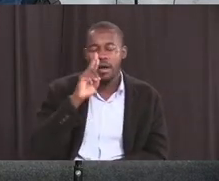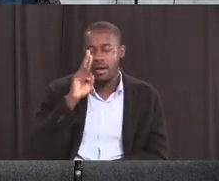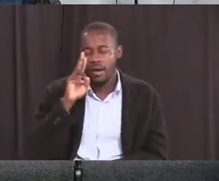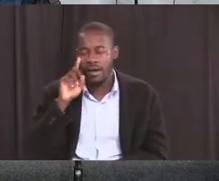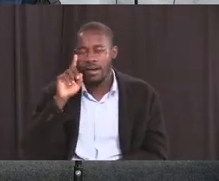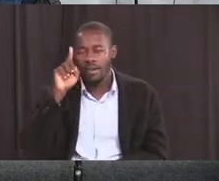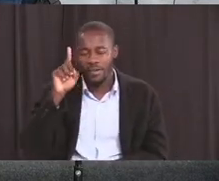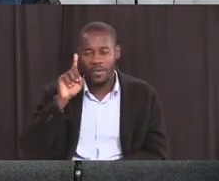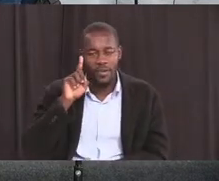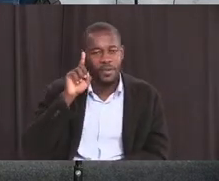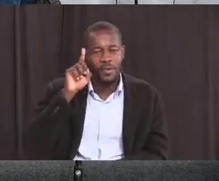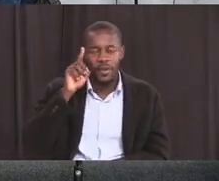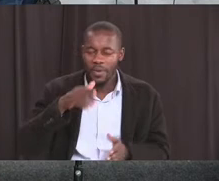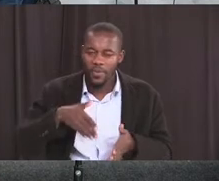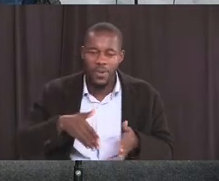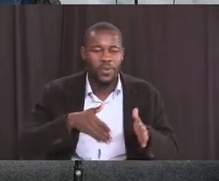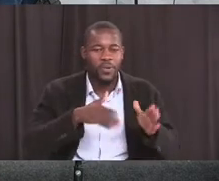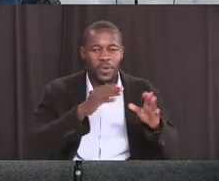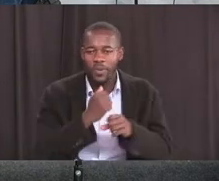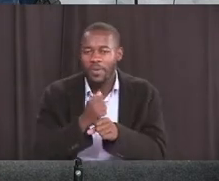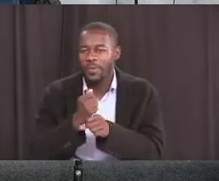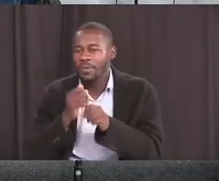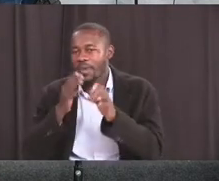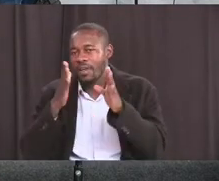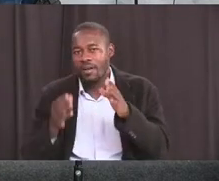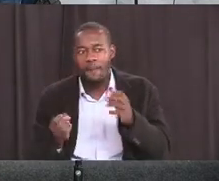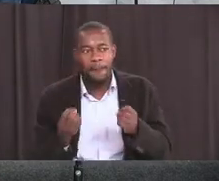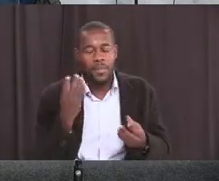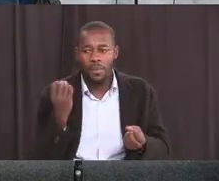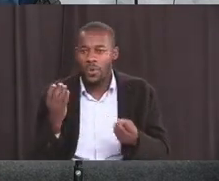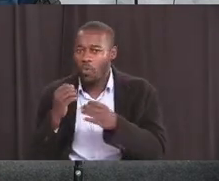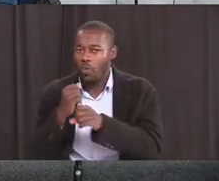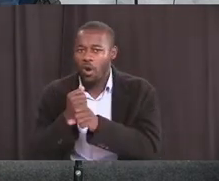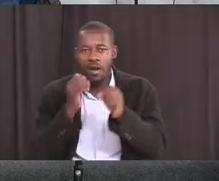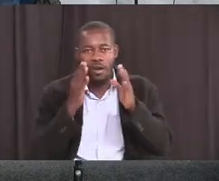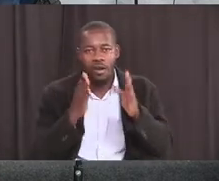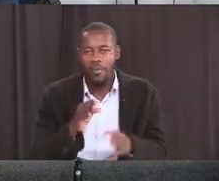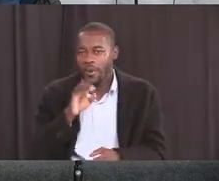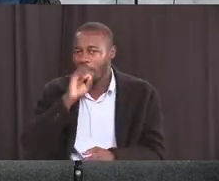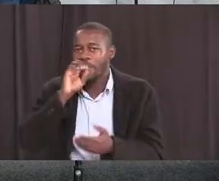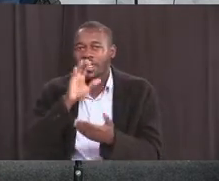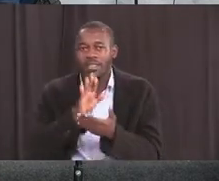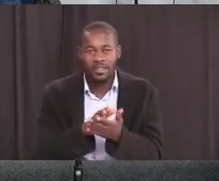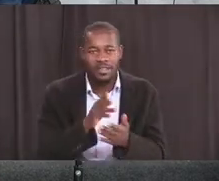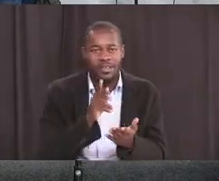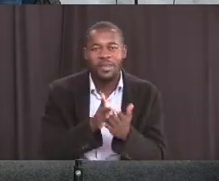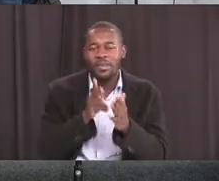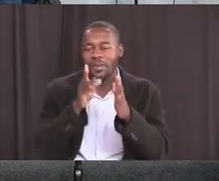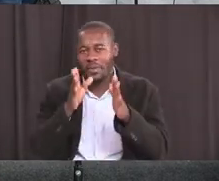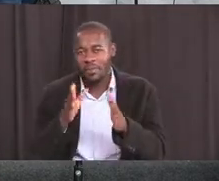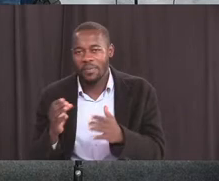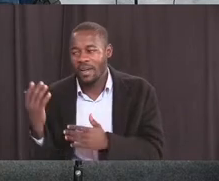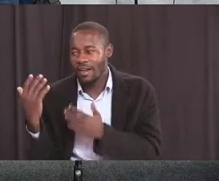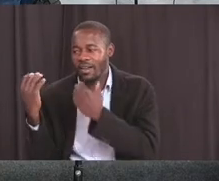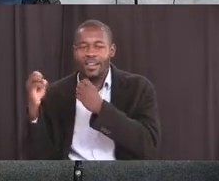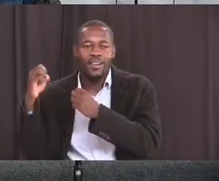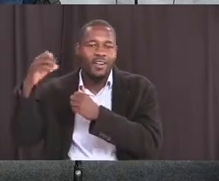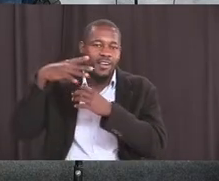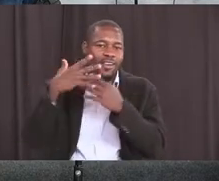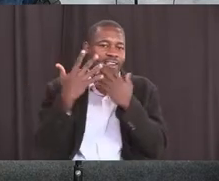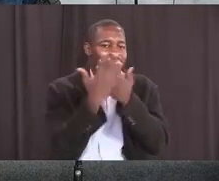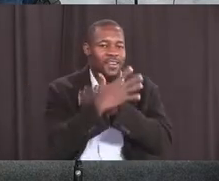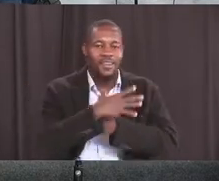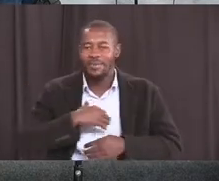are. You are way maker, miracle worker, promise keeper, light in the darkness, my